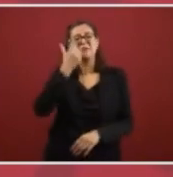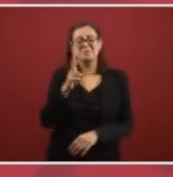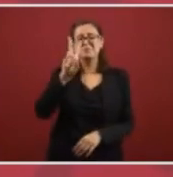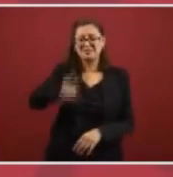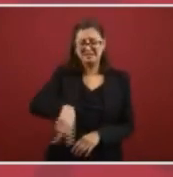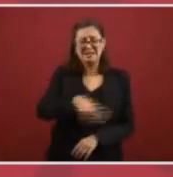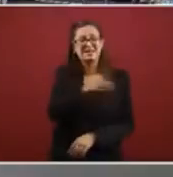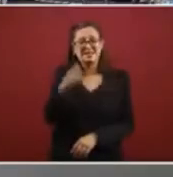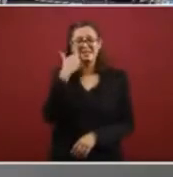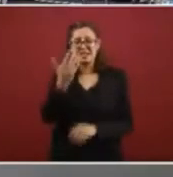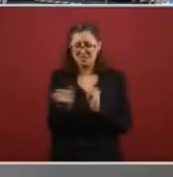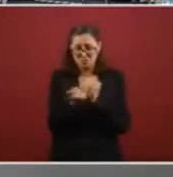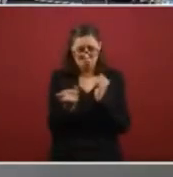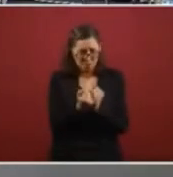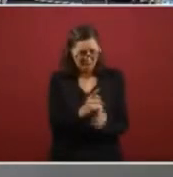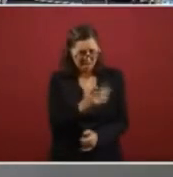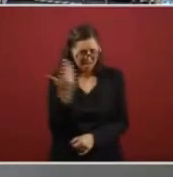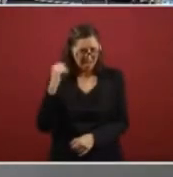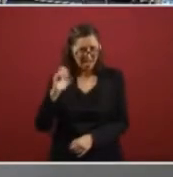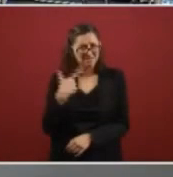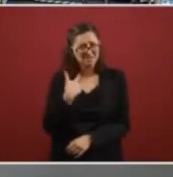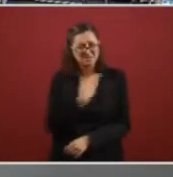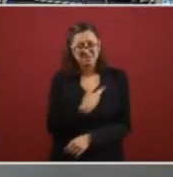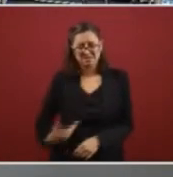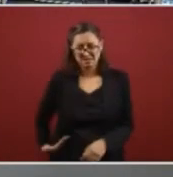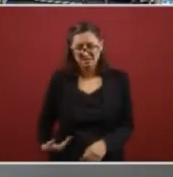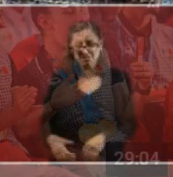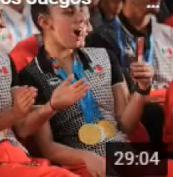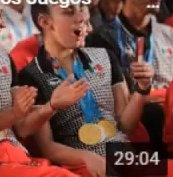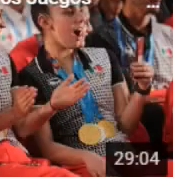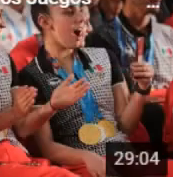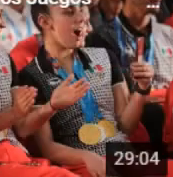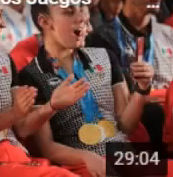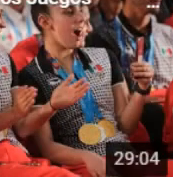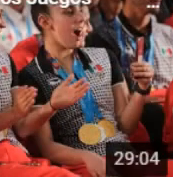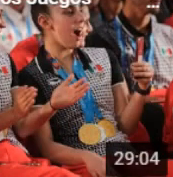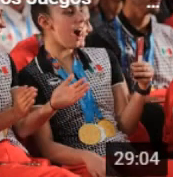Let's see, would you like it to be like before? Answer.